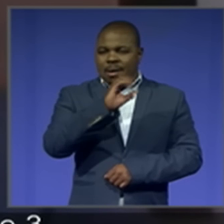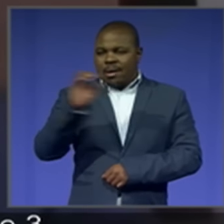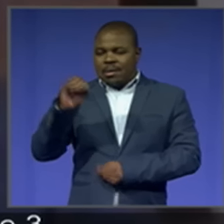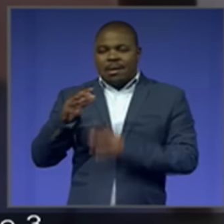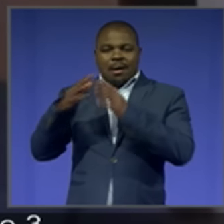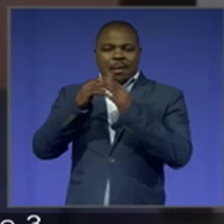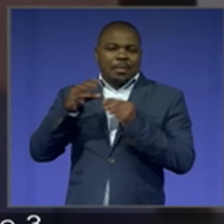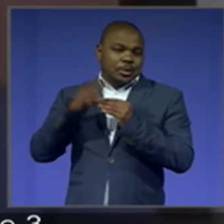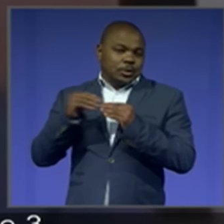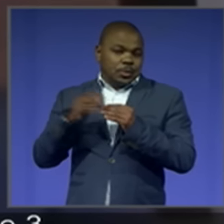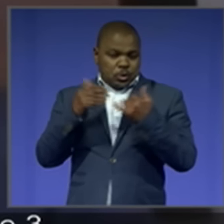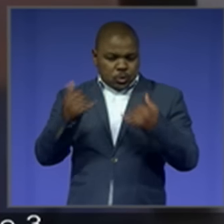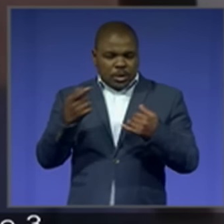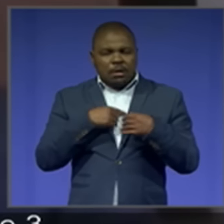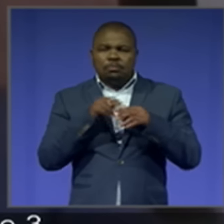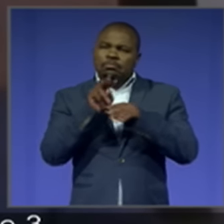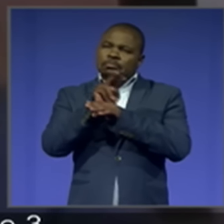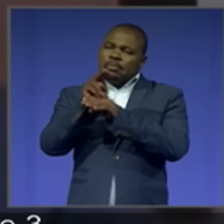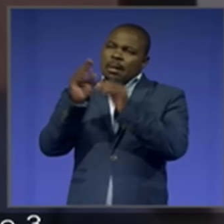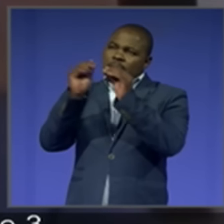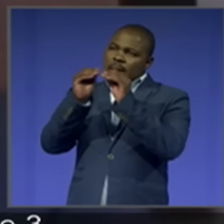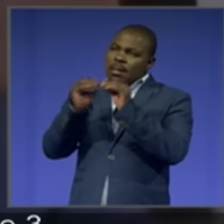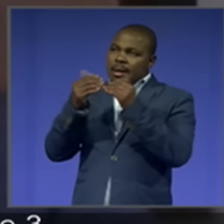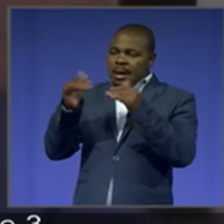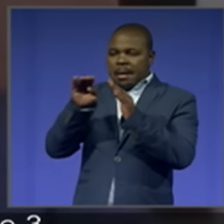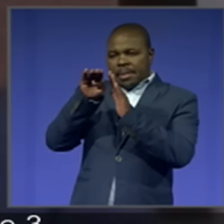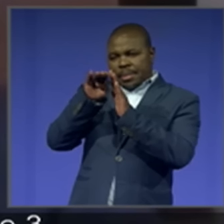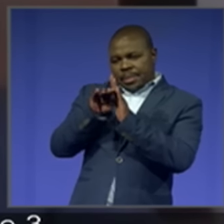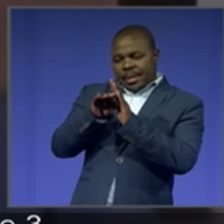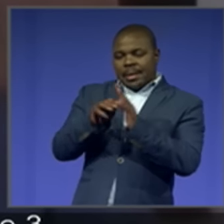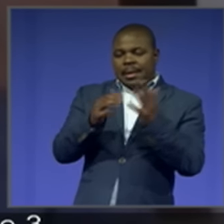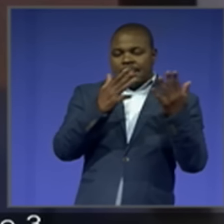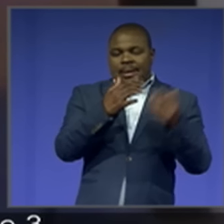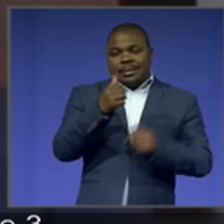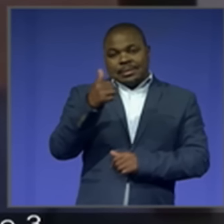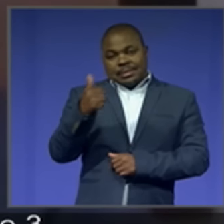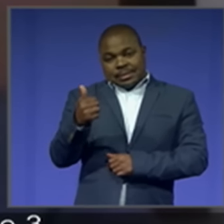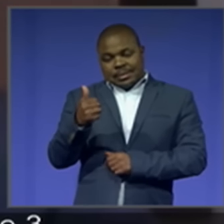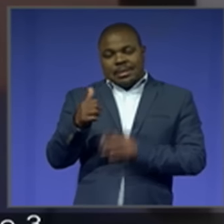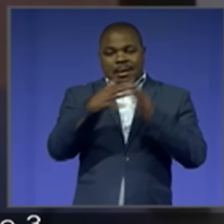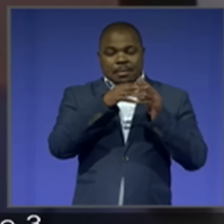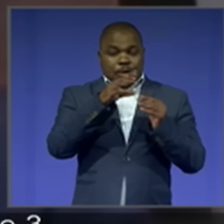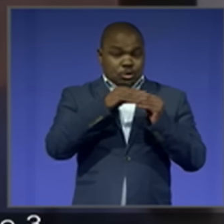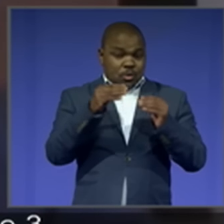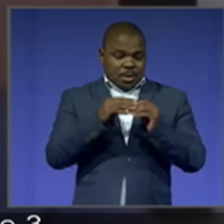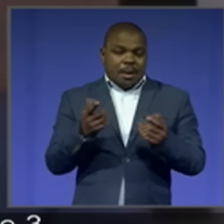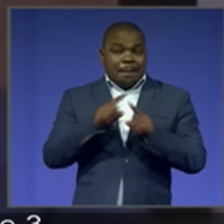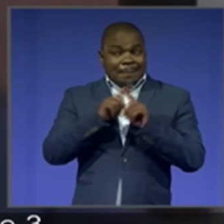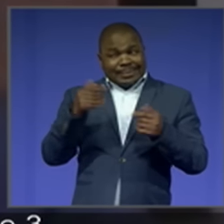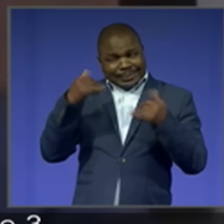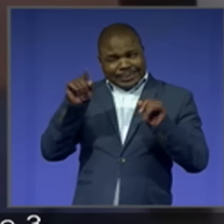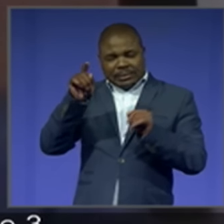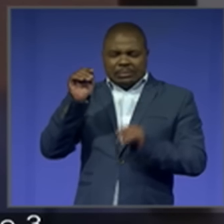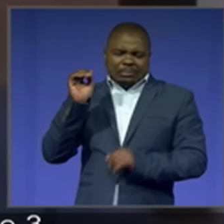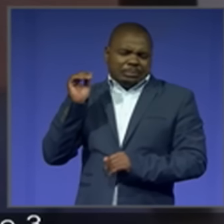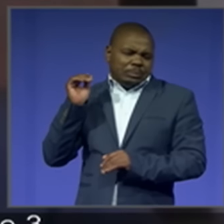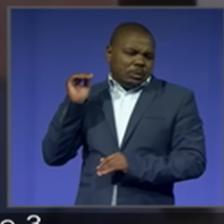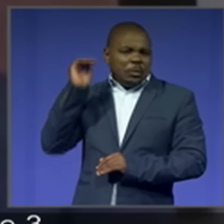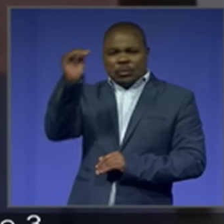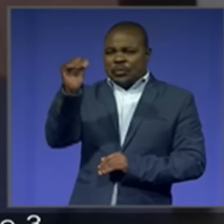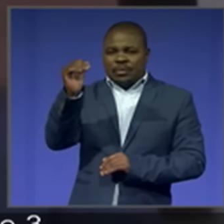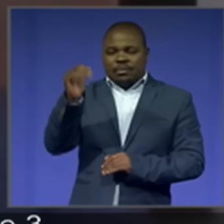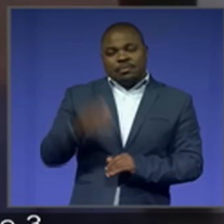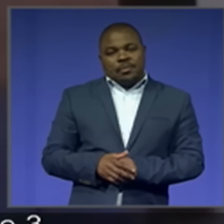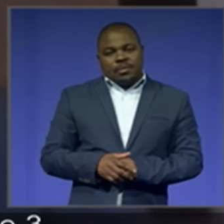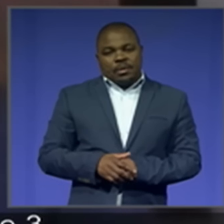$100. Ka jeno ke ne ke shebile dipalo tsa teng e tlasenyana ho $96 a barrel, fela e santsane le hodimo. Re tswa